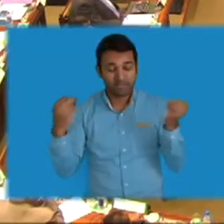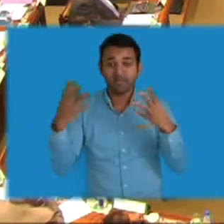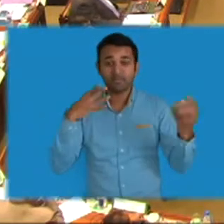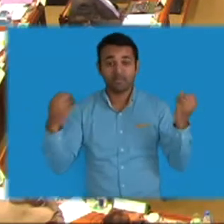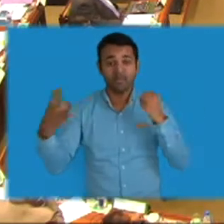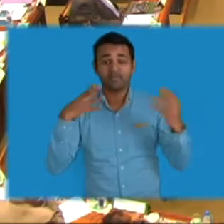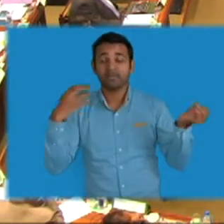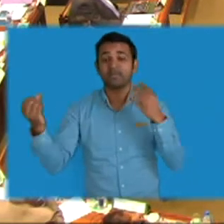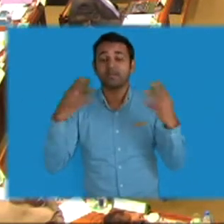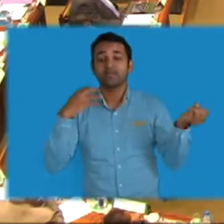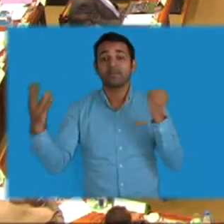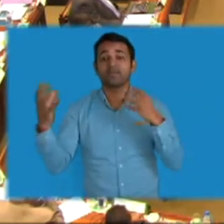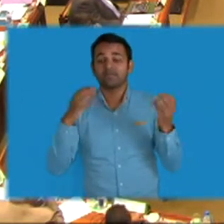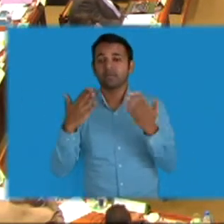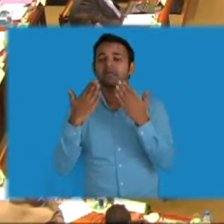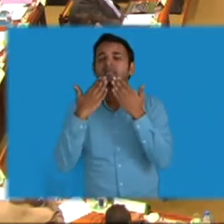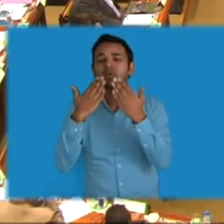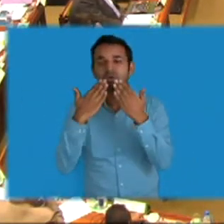Thank you, Madam.